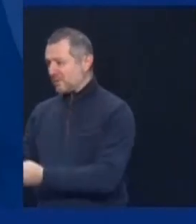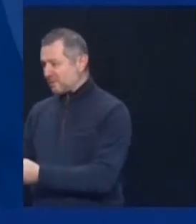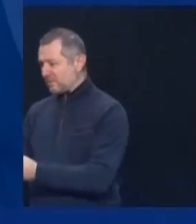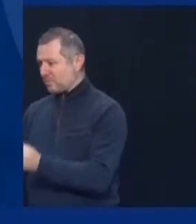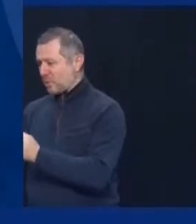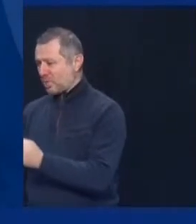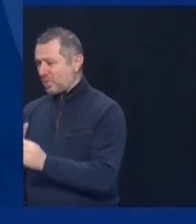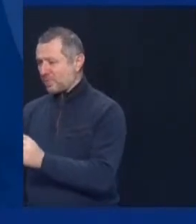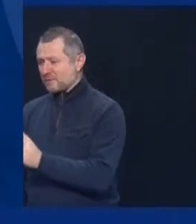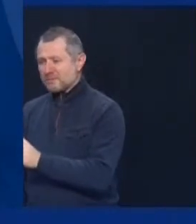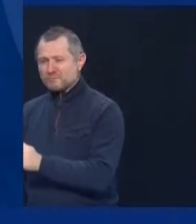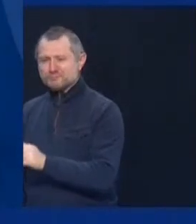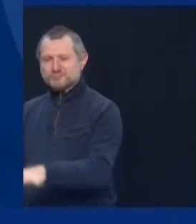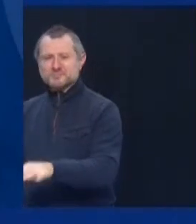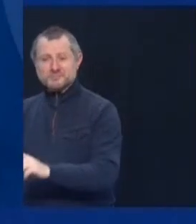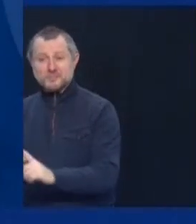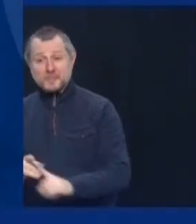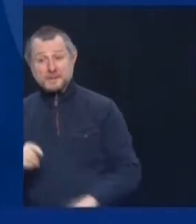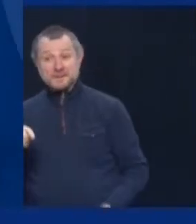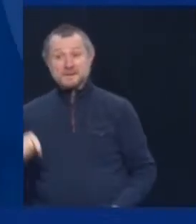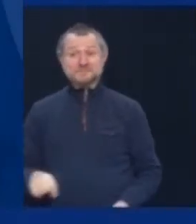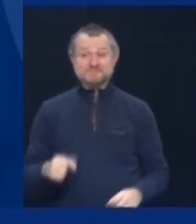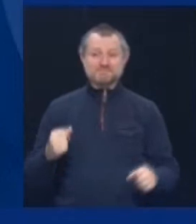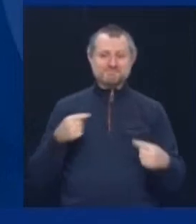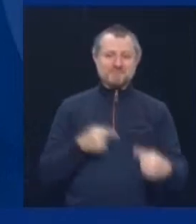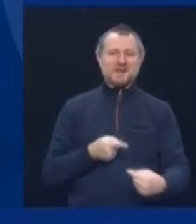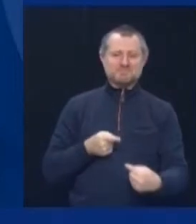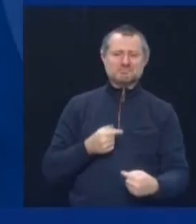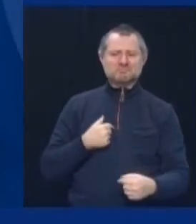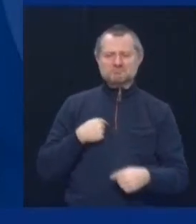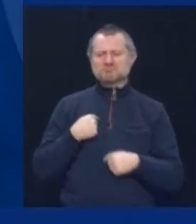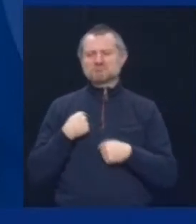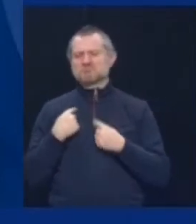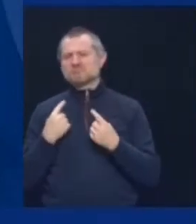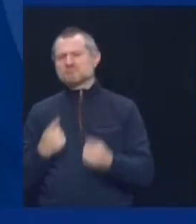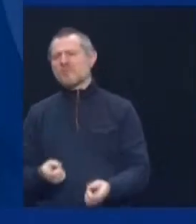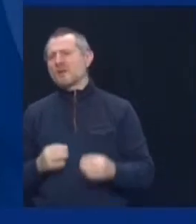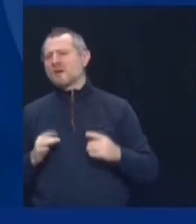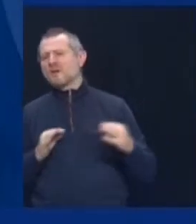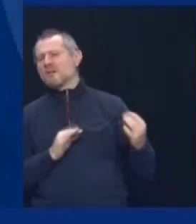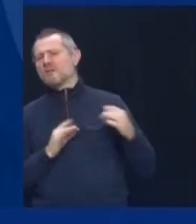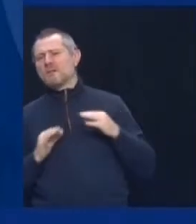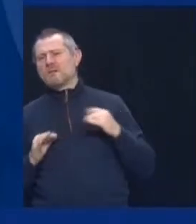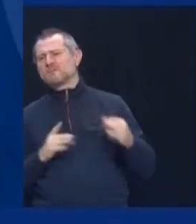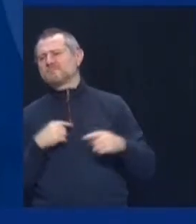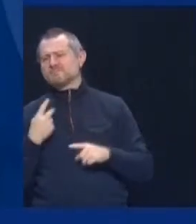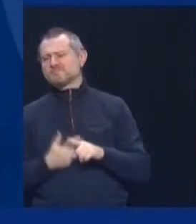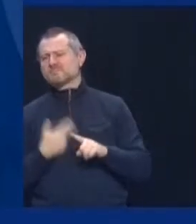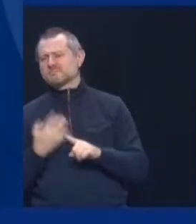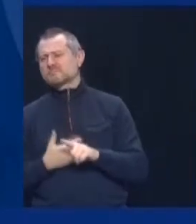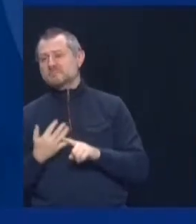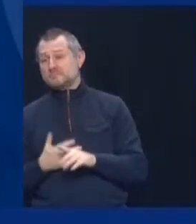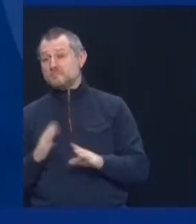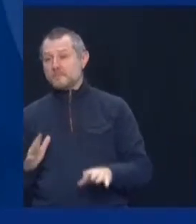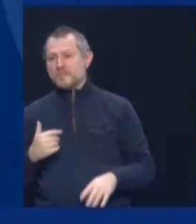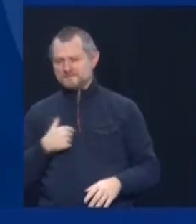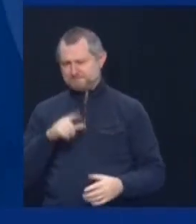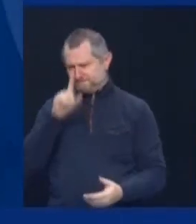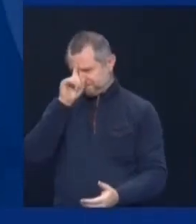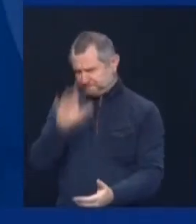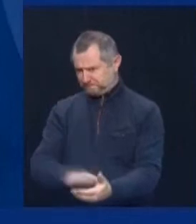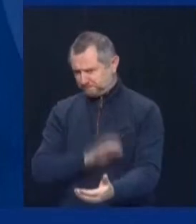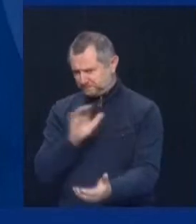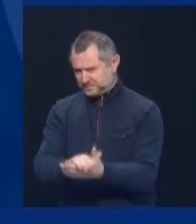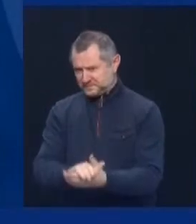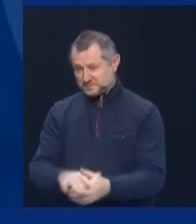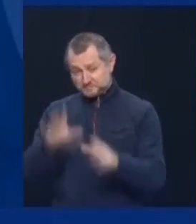I've been fighting this fight for months. I believe President Biden will correct the situation. He has